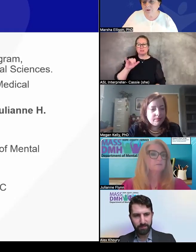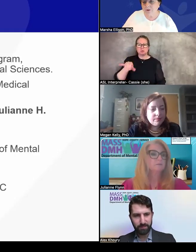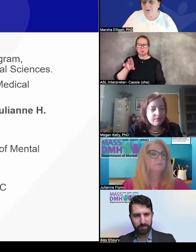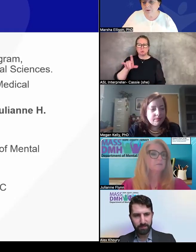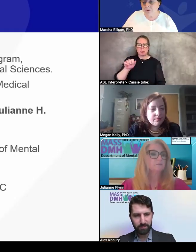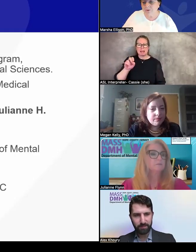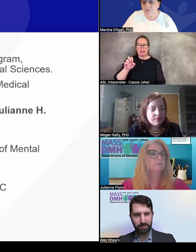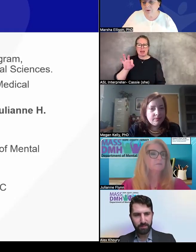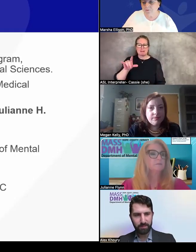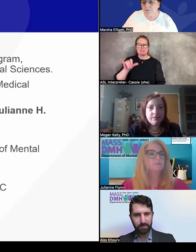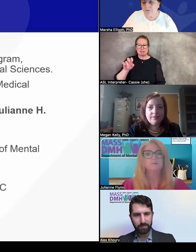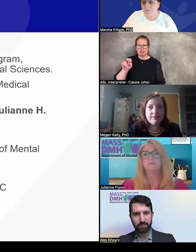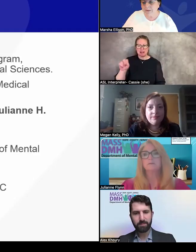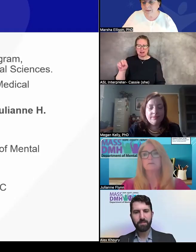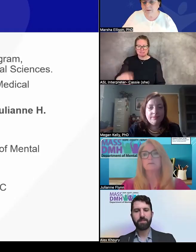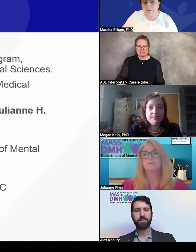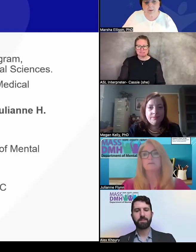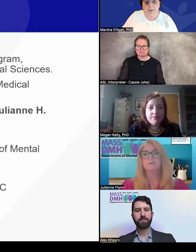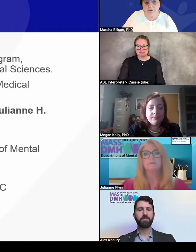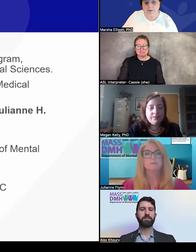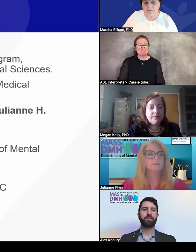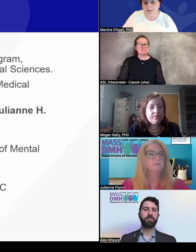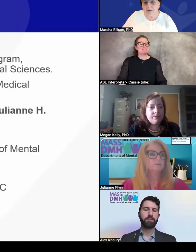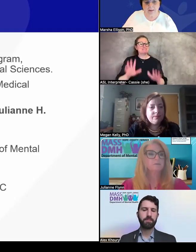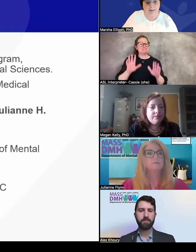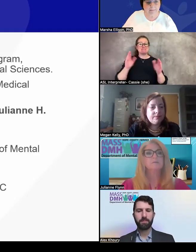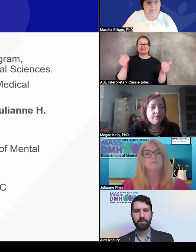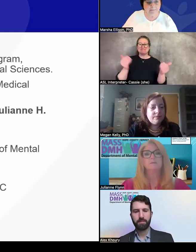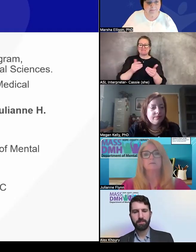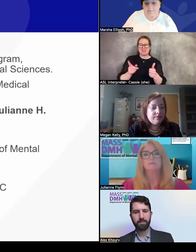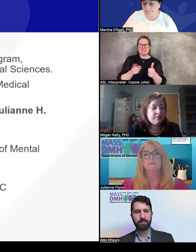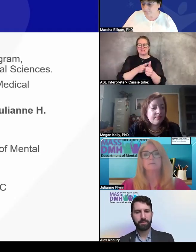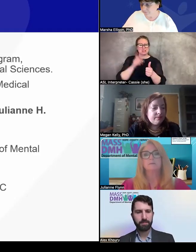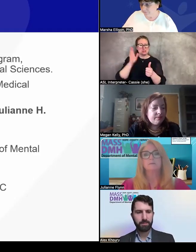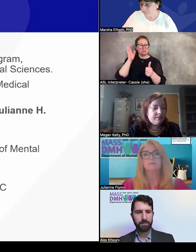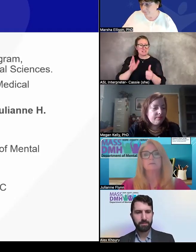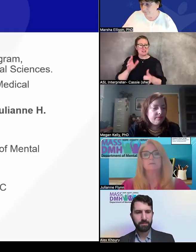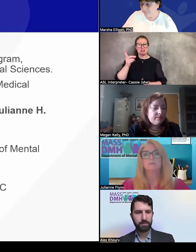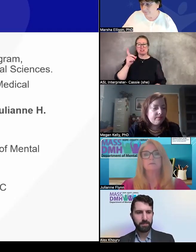we will turn it on to our first presenter, Dr. Megan Kelly.